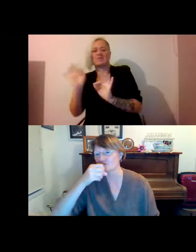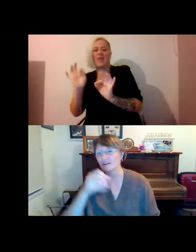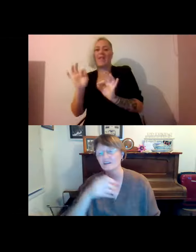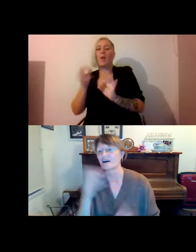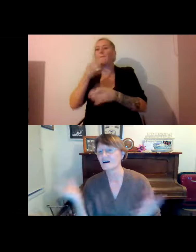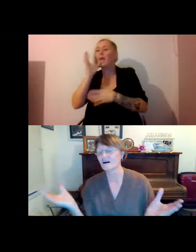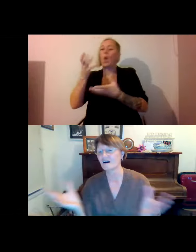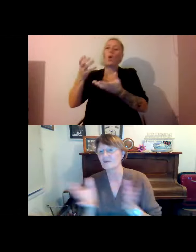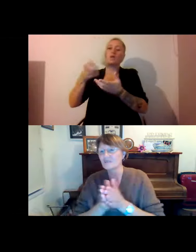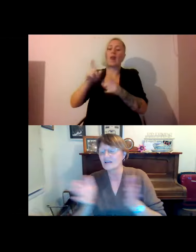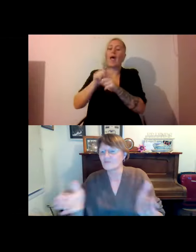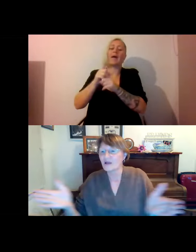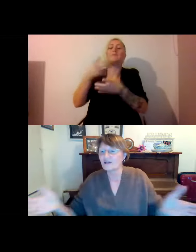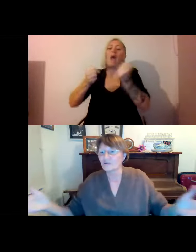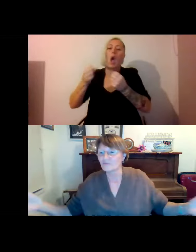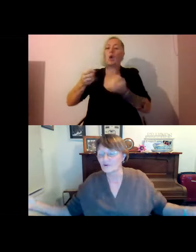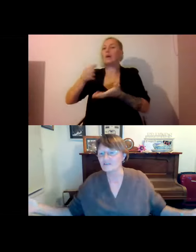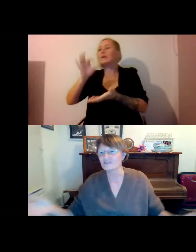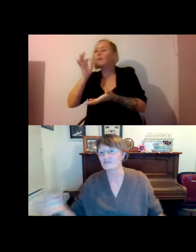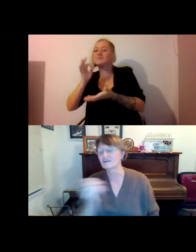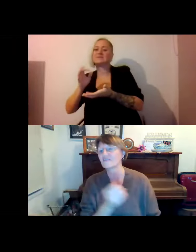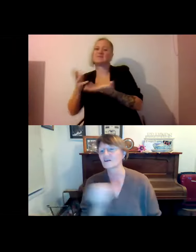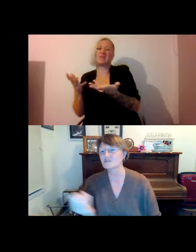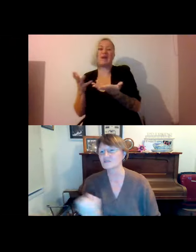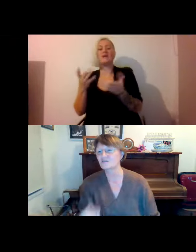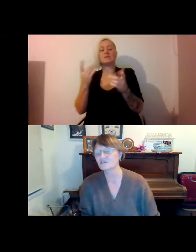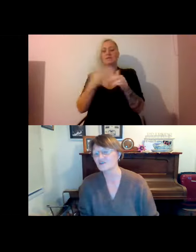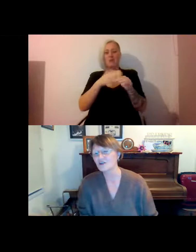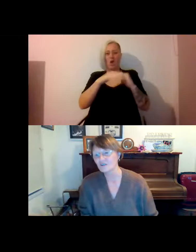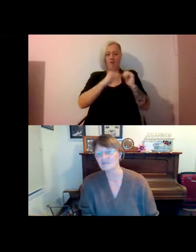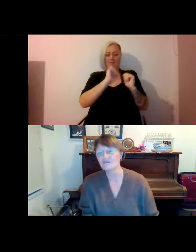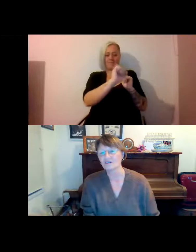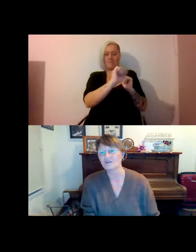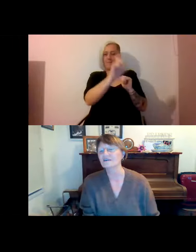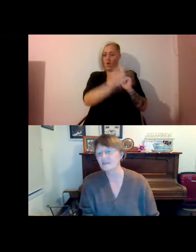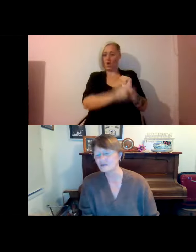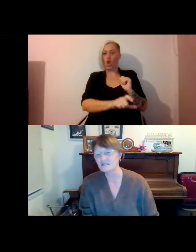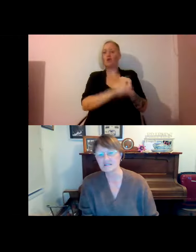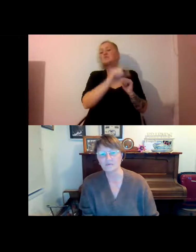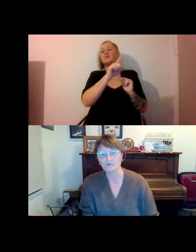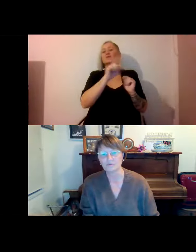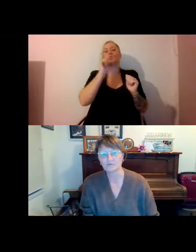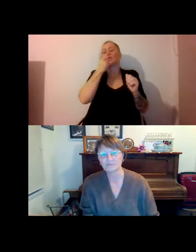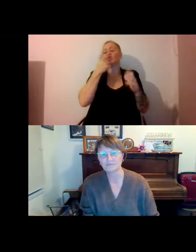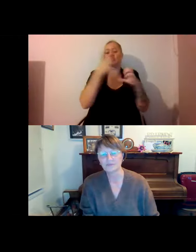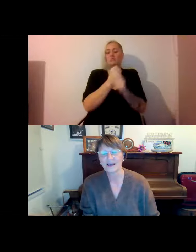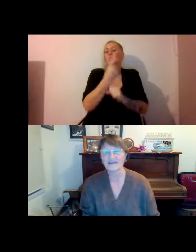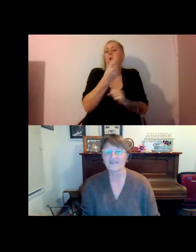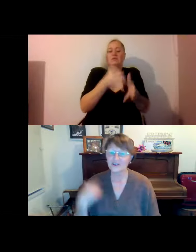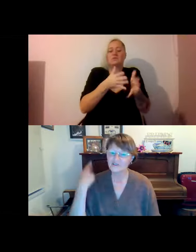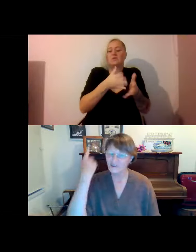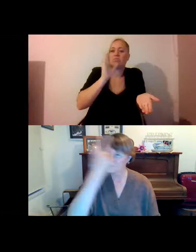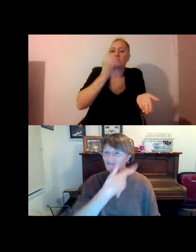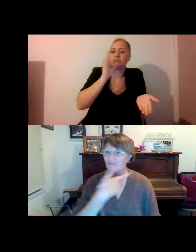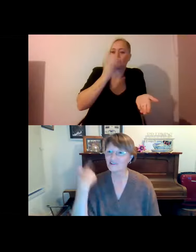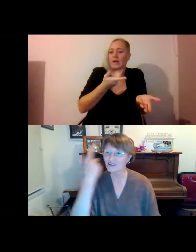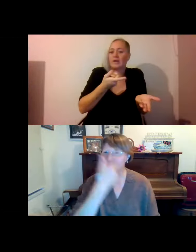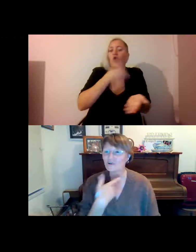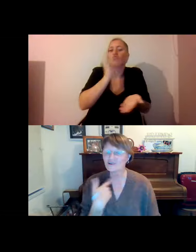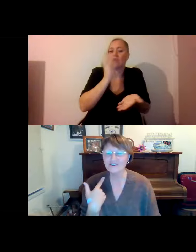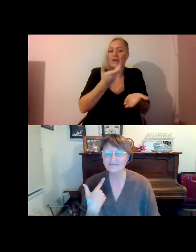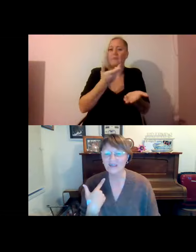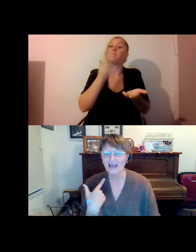cup of tea. Depending on the person, they'll stick with a generic sign, keeping it simple. They're using all the